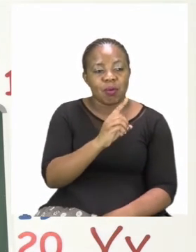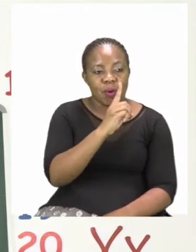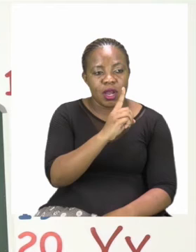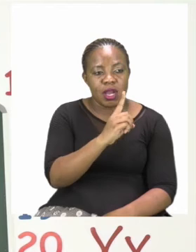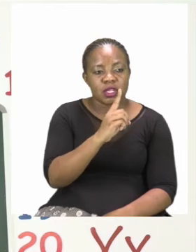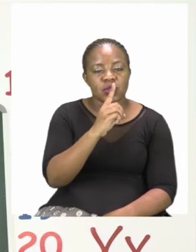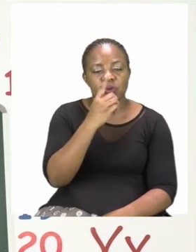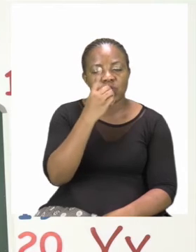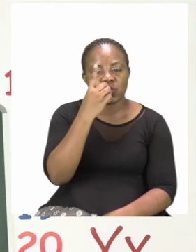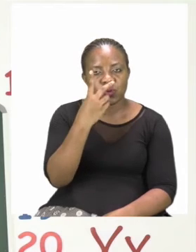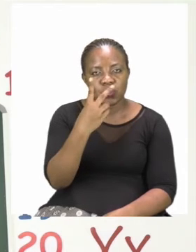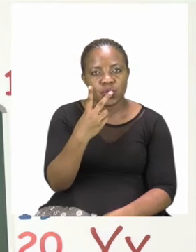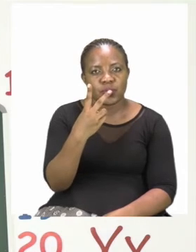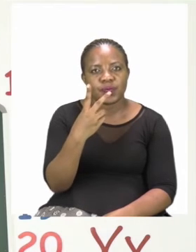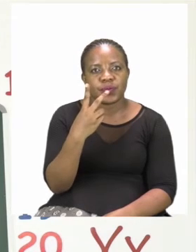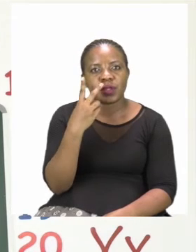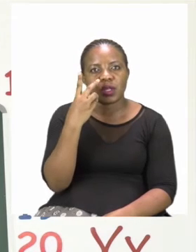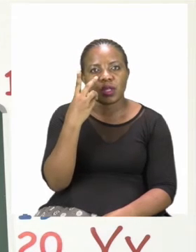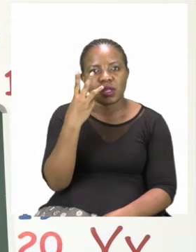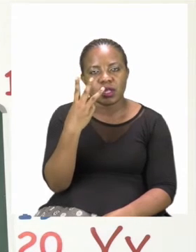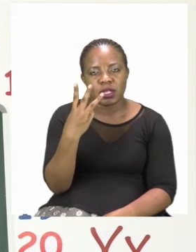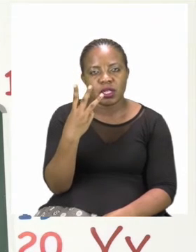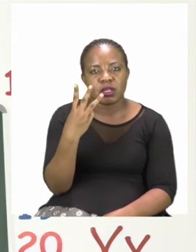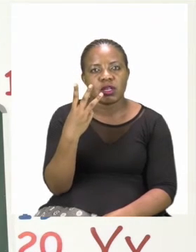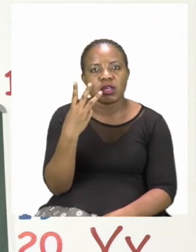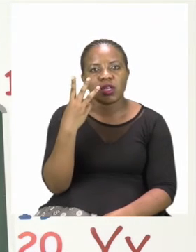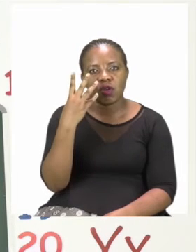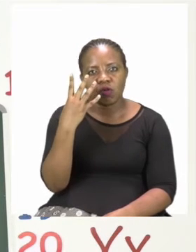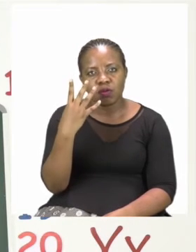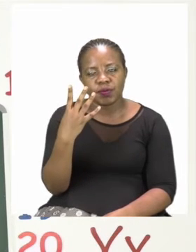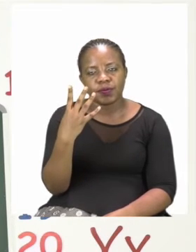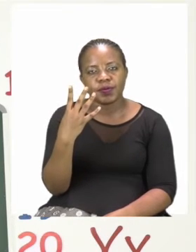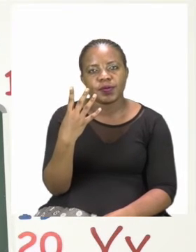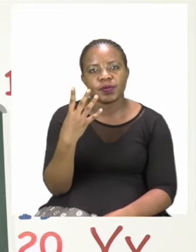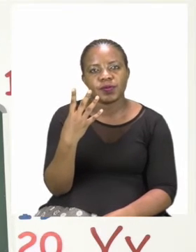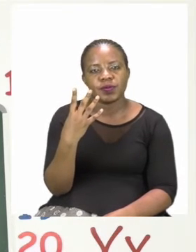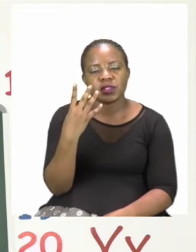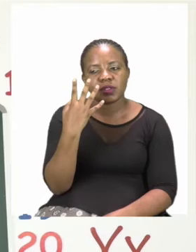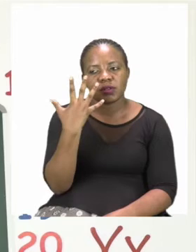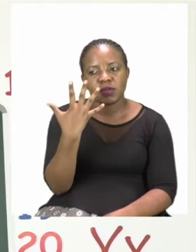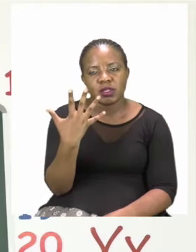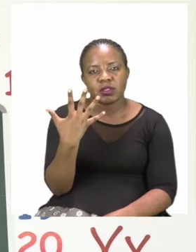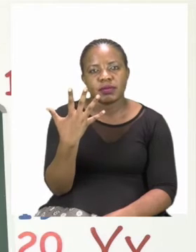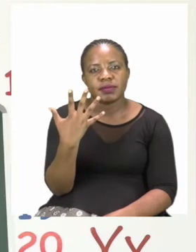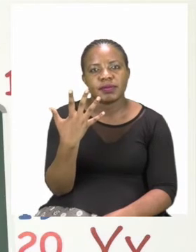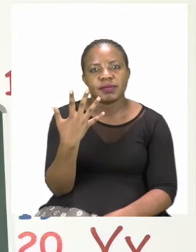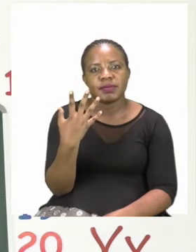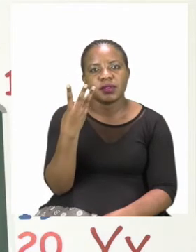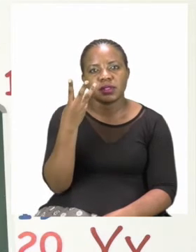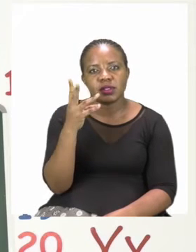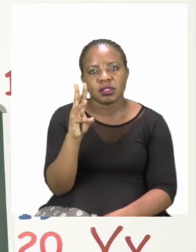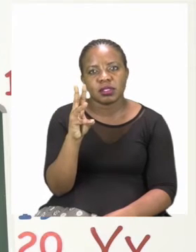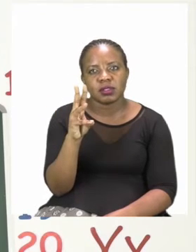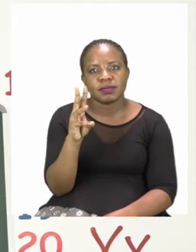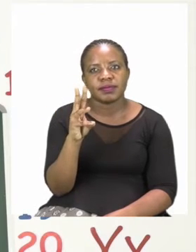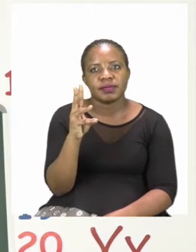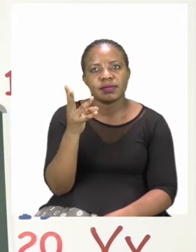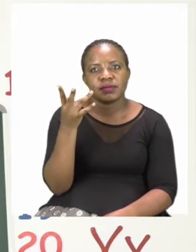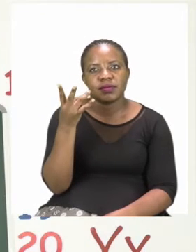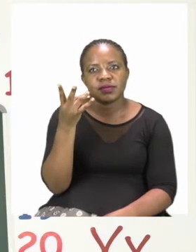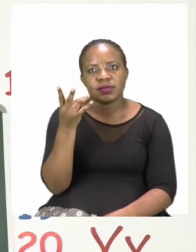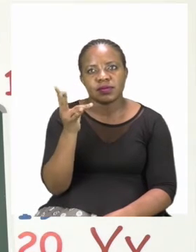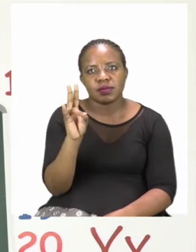Yes, for you're you. like, yes, you see how time plays a role actually. Sure, guys. Yo, I really had We